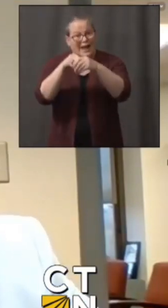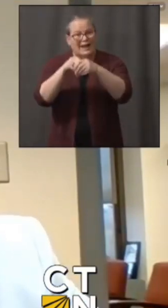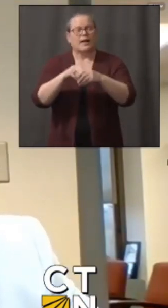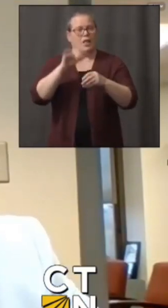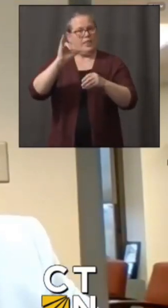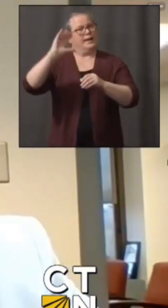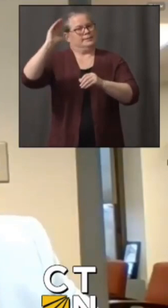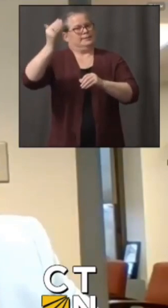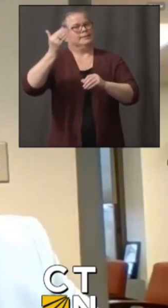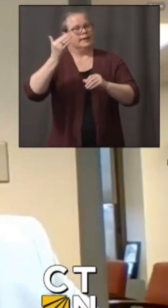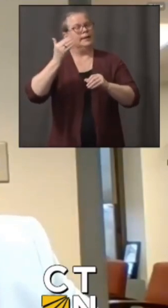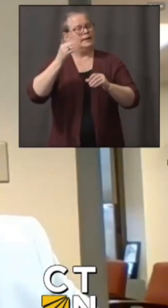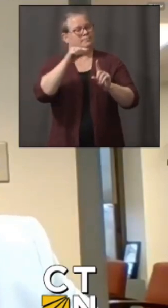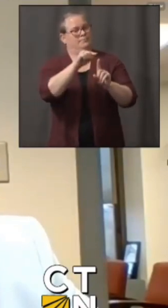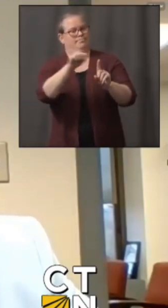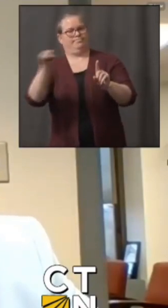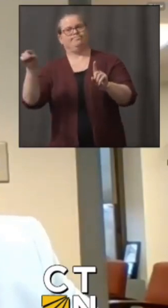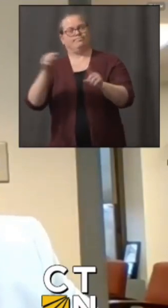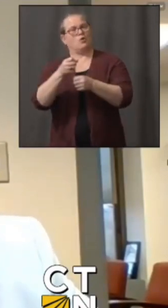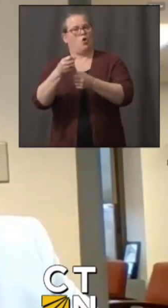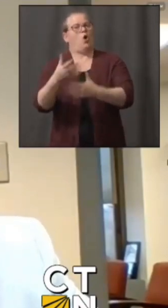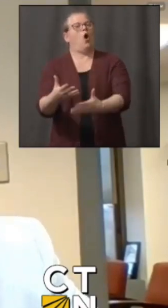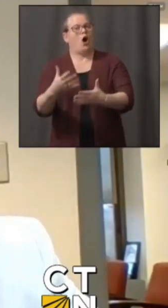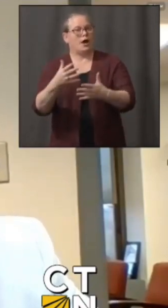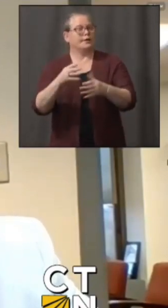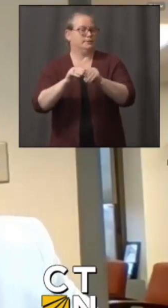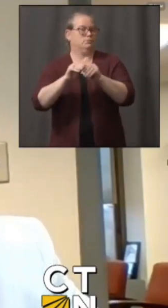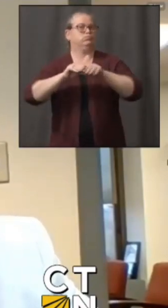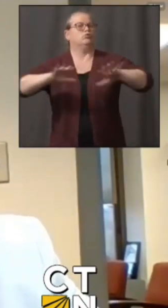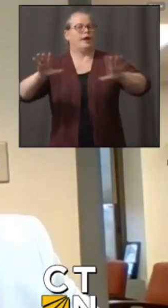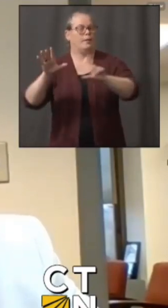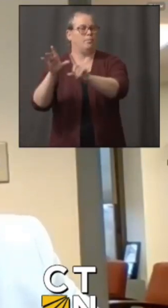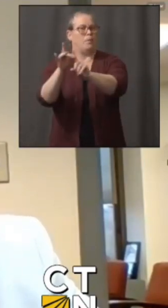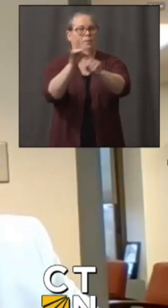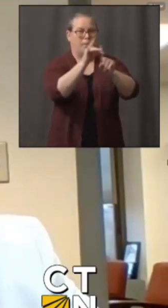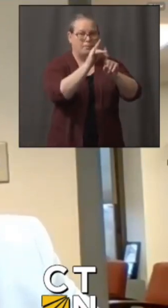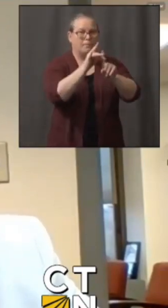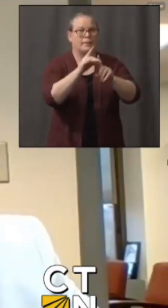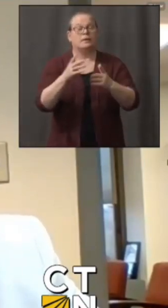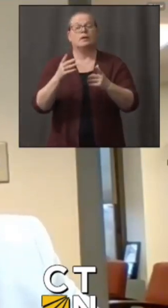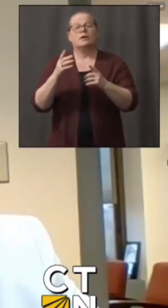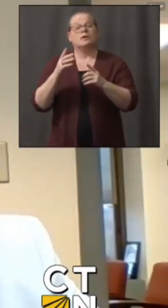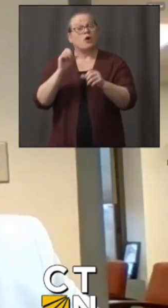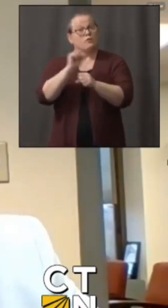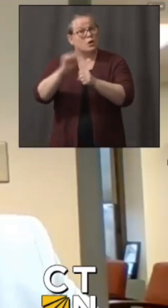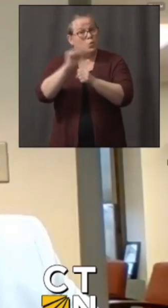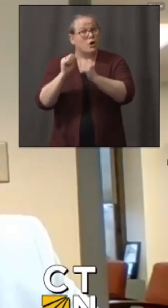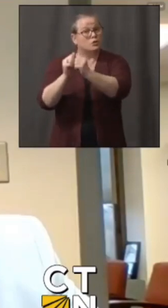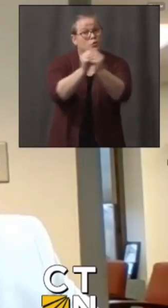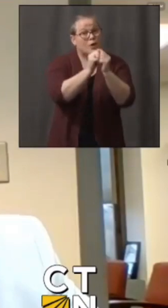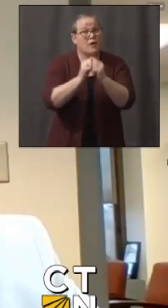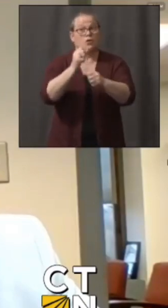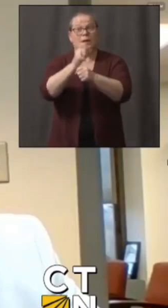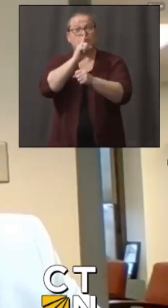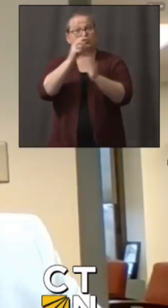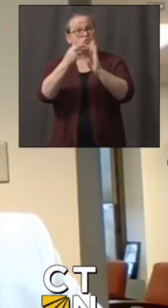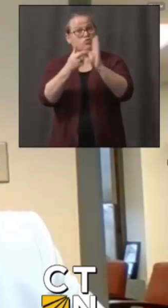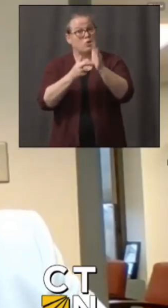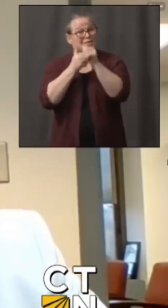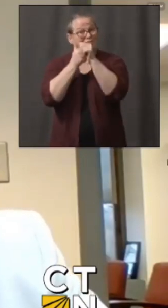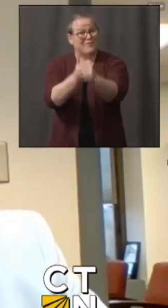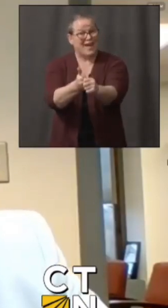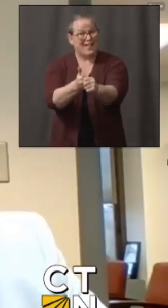indicators through our contact tracing. So anything we can do to work together to make sure that all of these are enforced, I think is going to